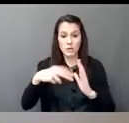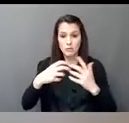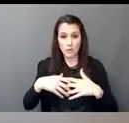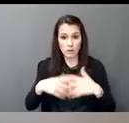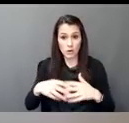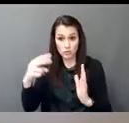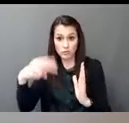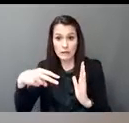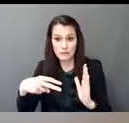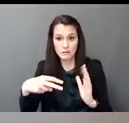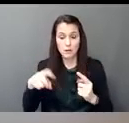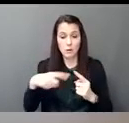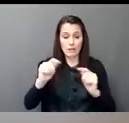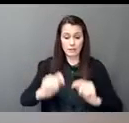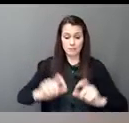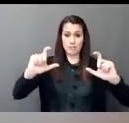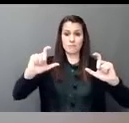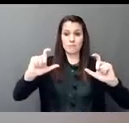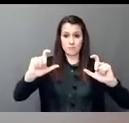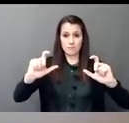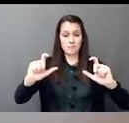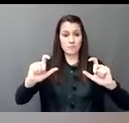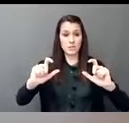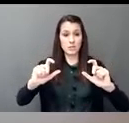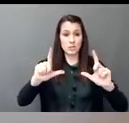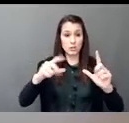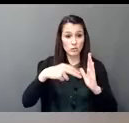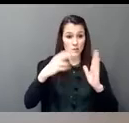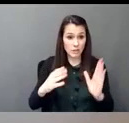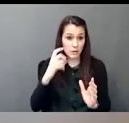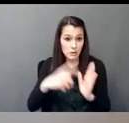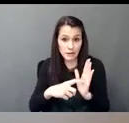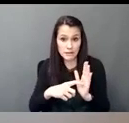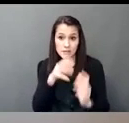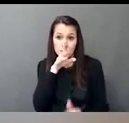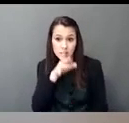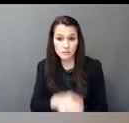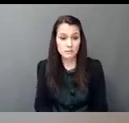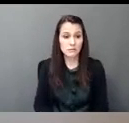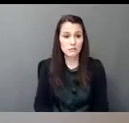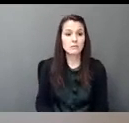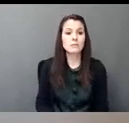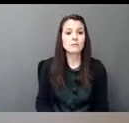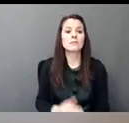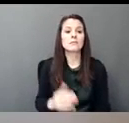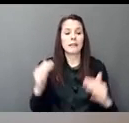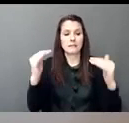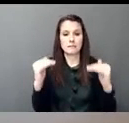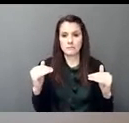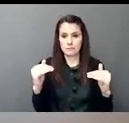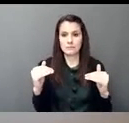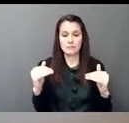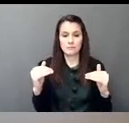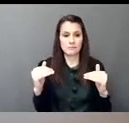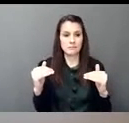up, is it brought to the attention of the screen reader so the screen reader verbalizes it? And then the other thing, which isn't